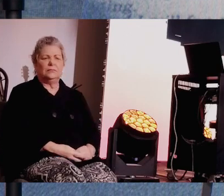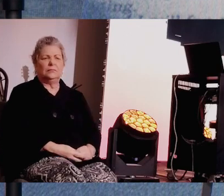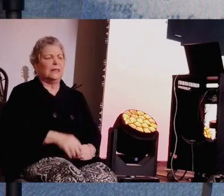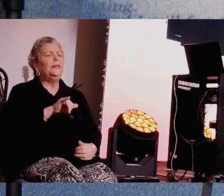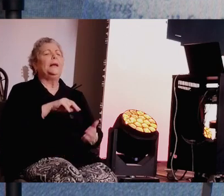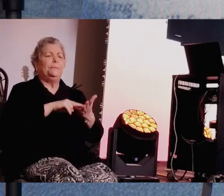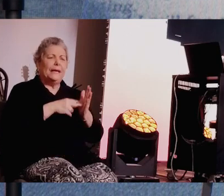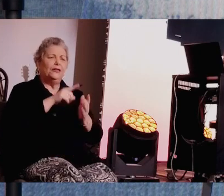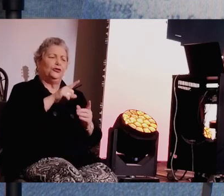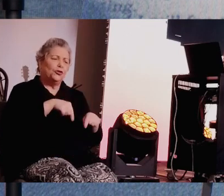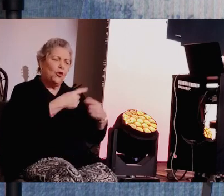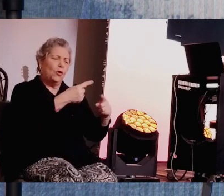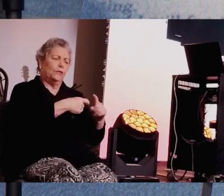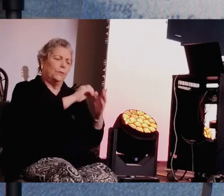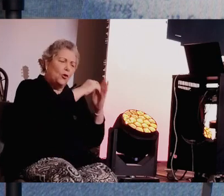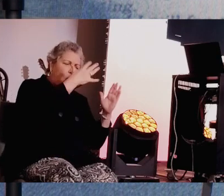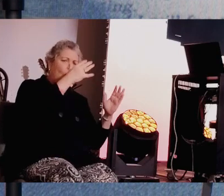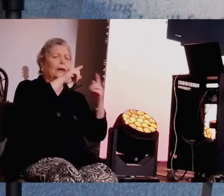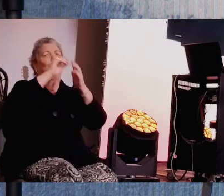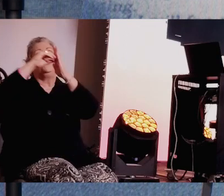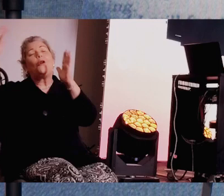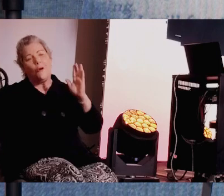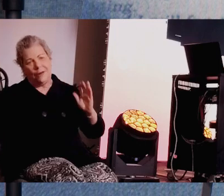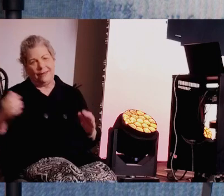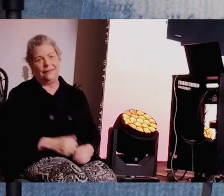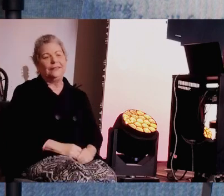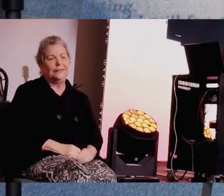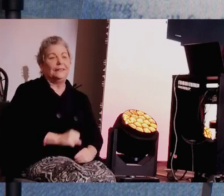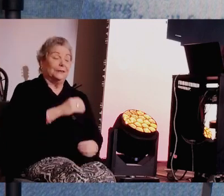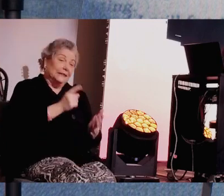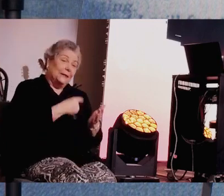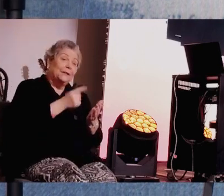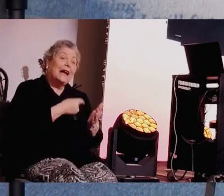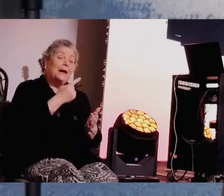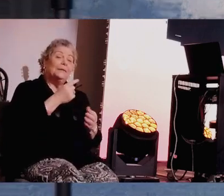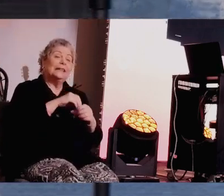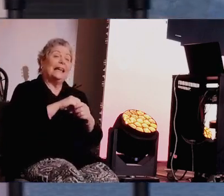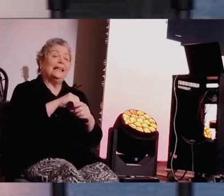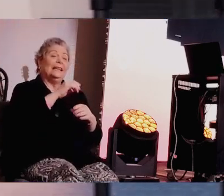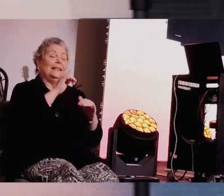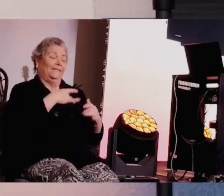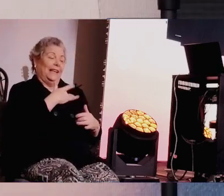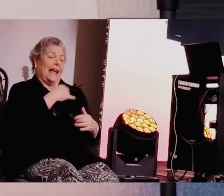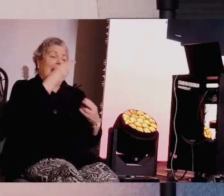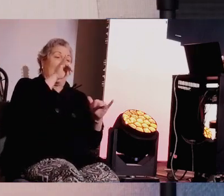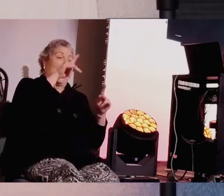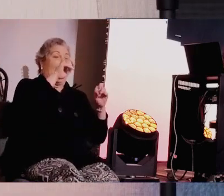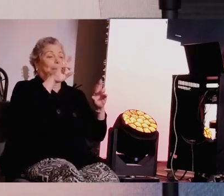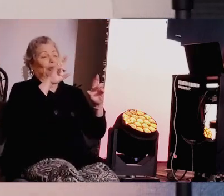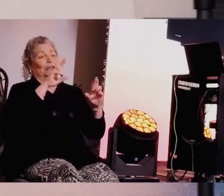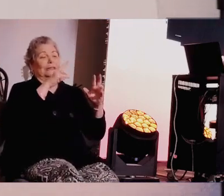That means you're going from glory to glory. Amen? So sometimes in this hyper-spirituality that we sometimes can